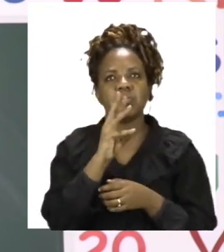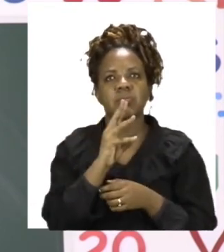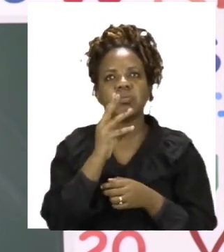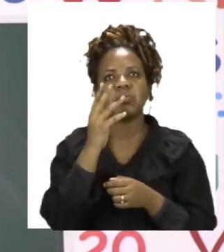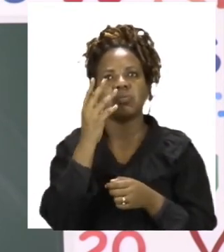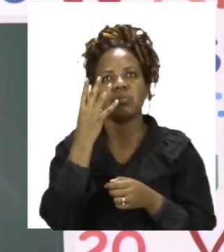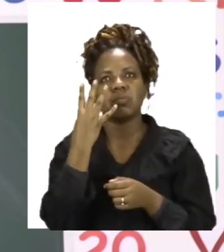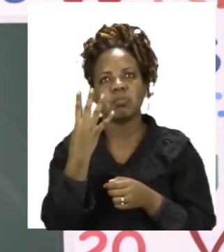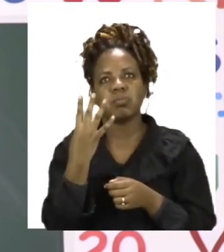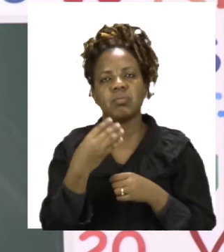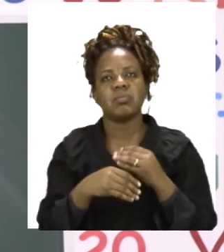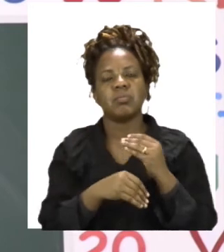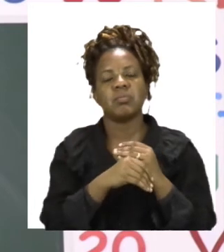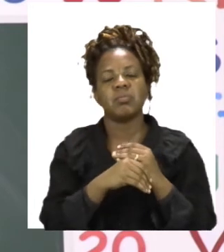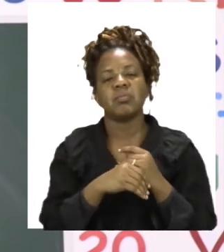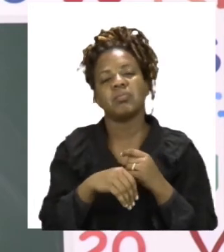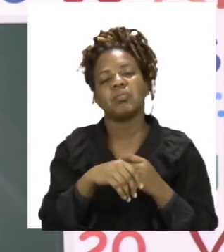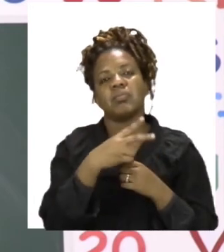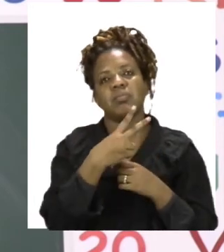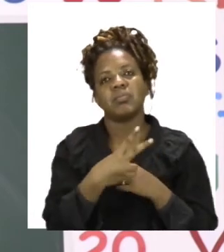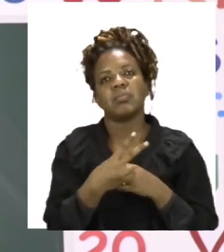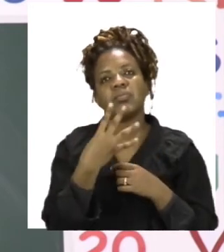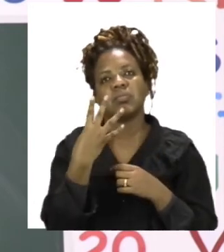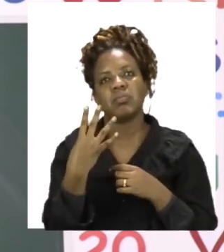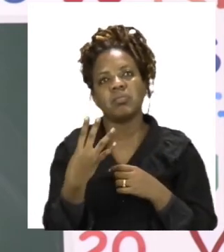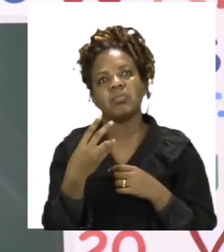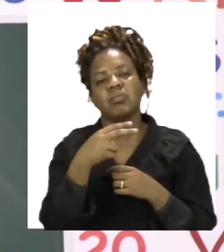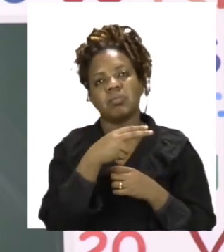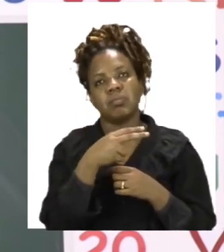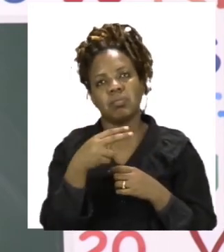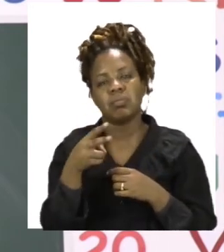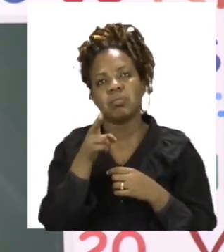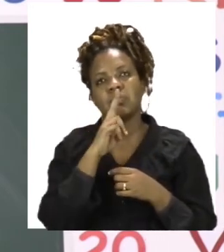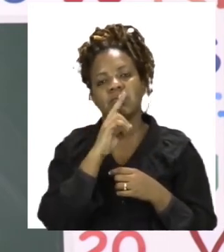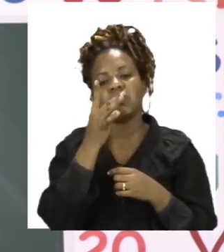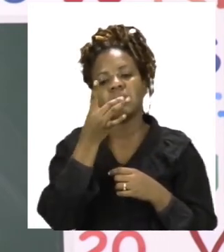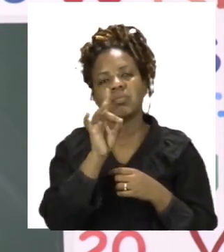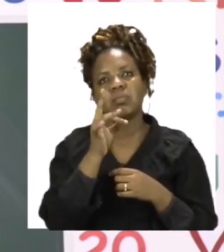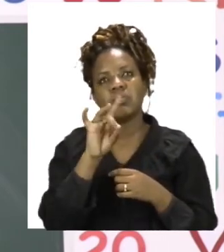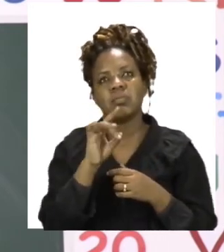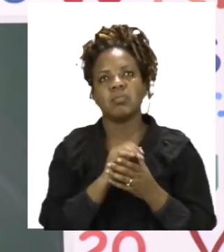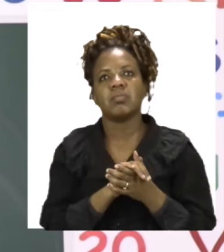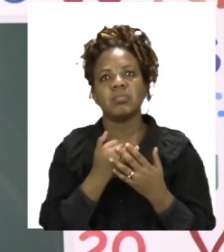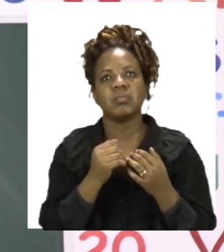64 plus 24 equals 88. So you are going to